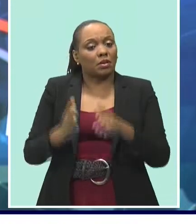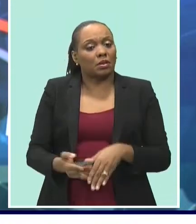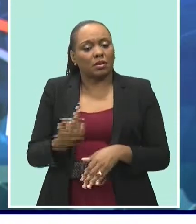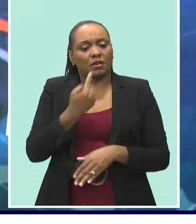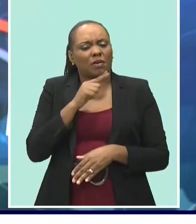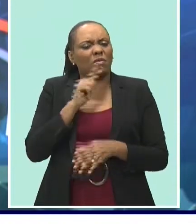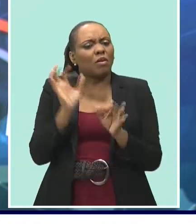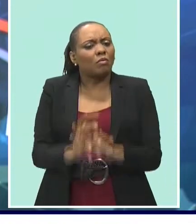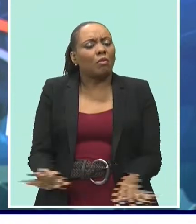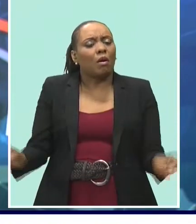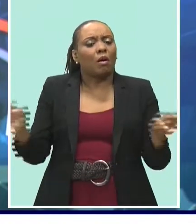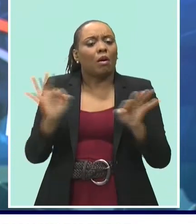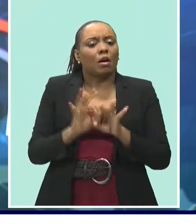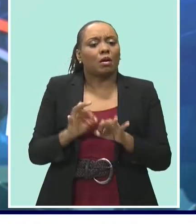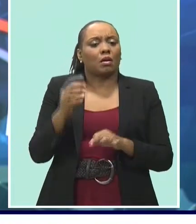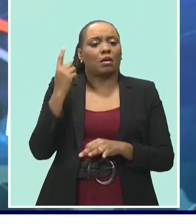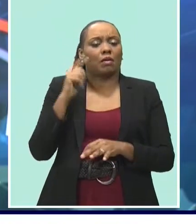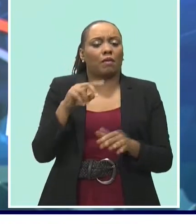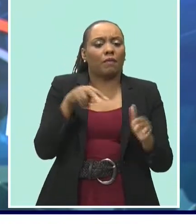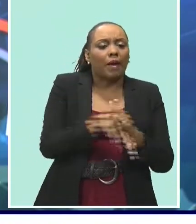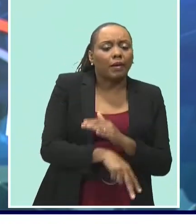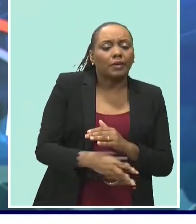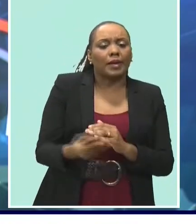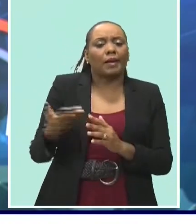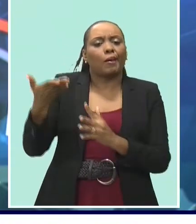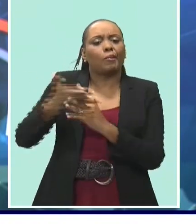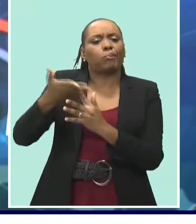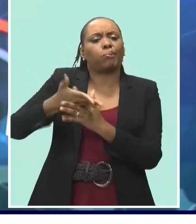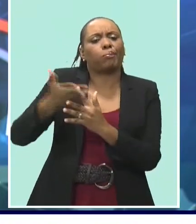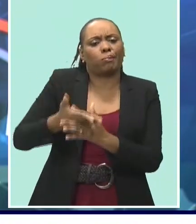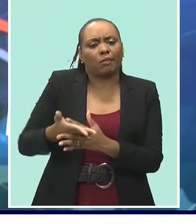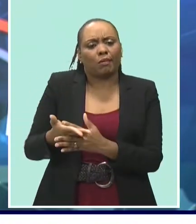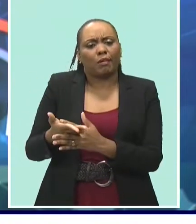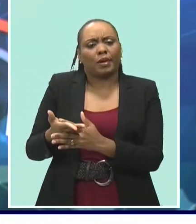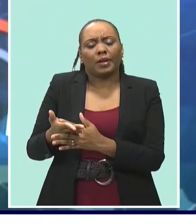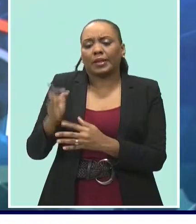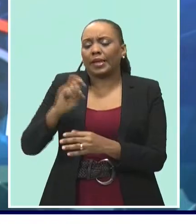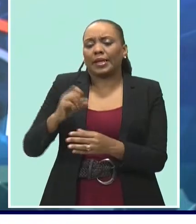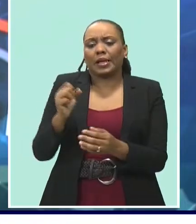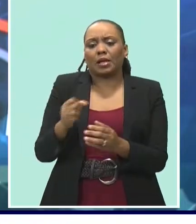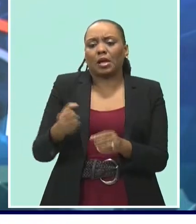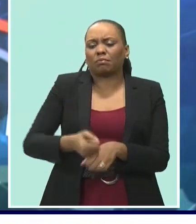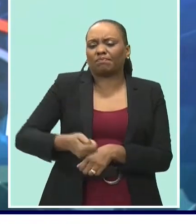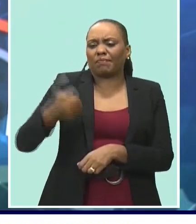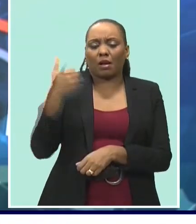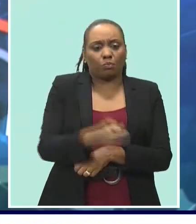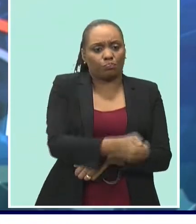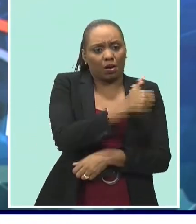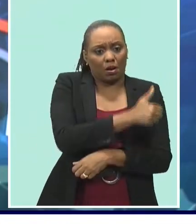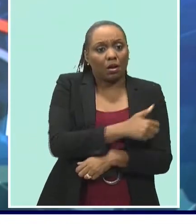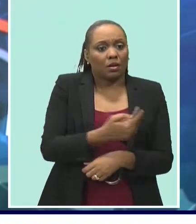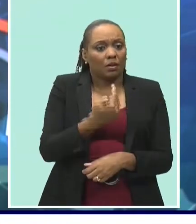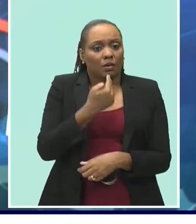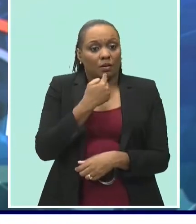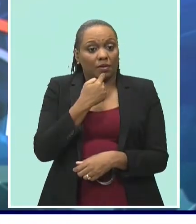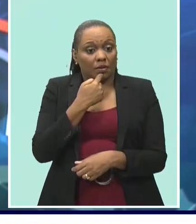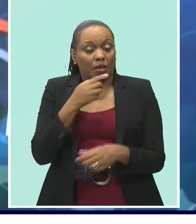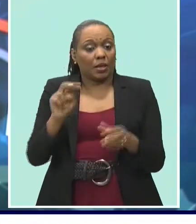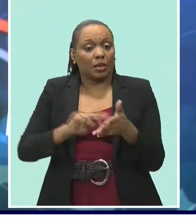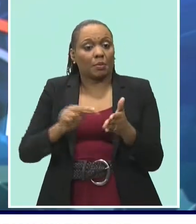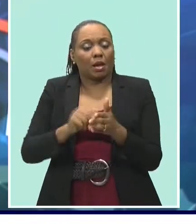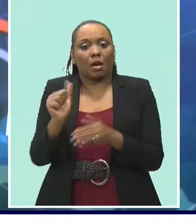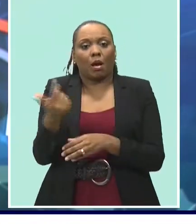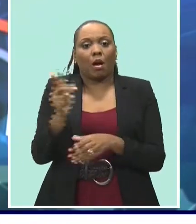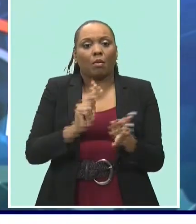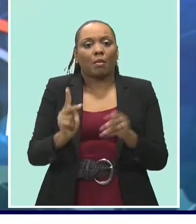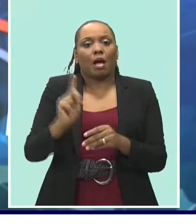as essential for issues such as violence and harassment in the workplace to be stamped out. He says the elimination requires